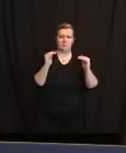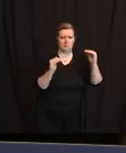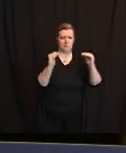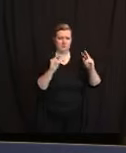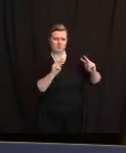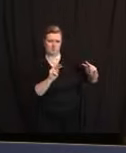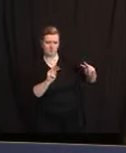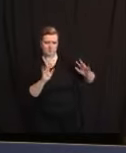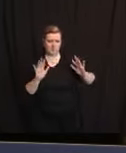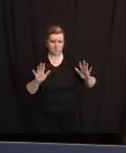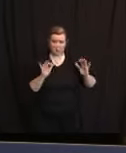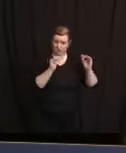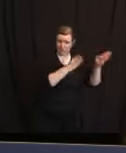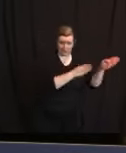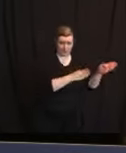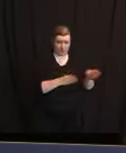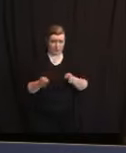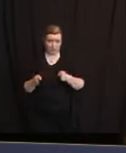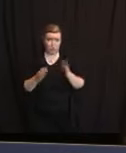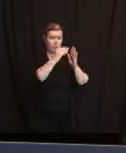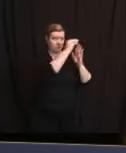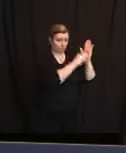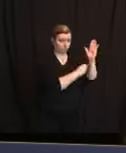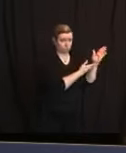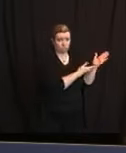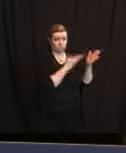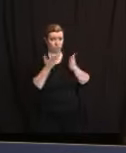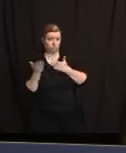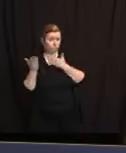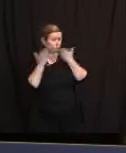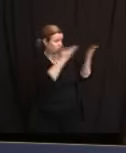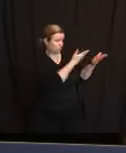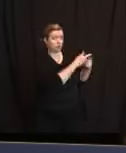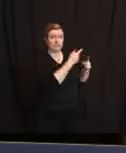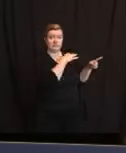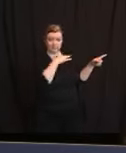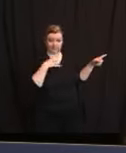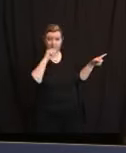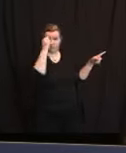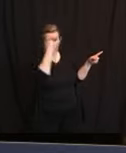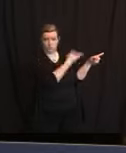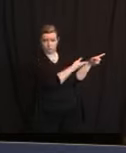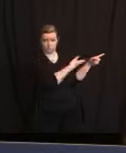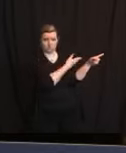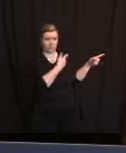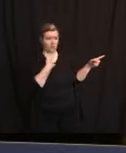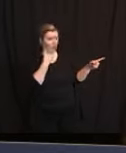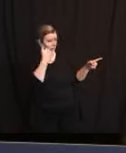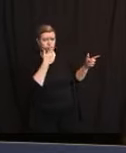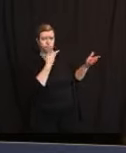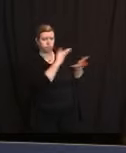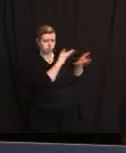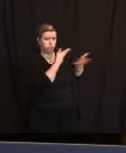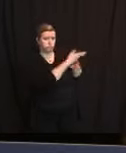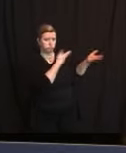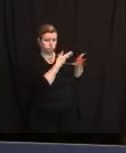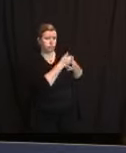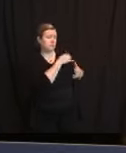you and your staff, and once again, Governor, I have to tell you, going back and forth with your staff has been